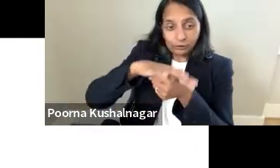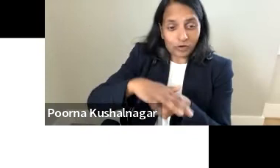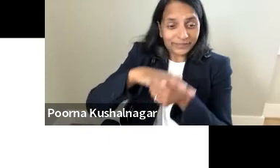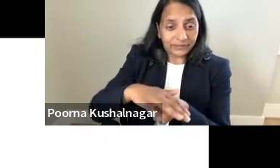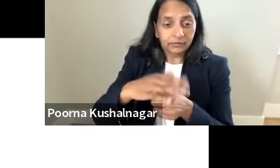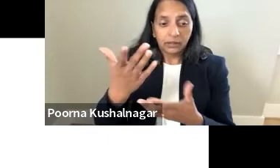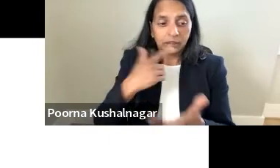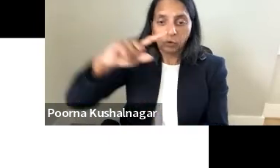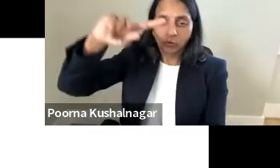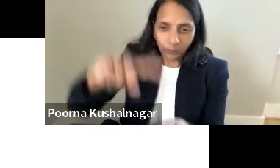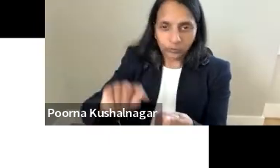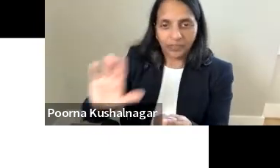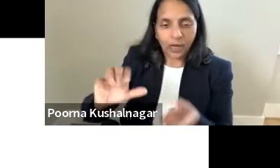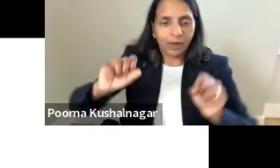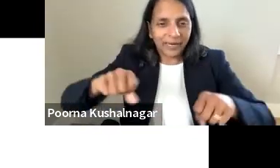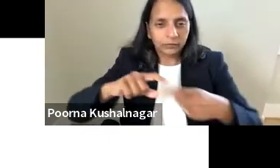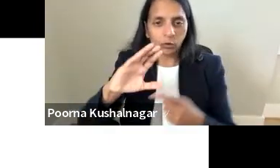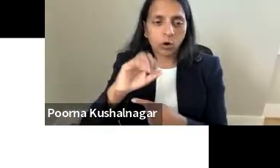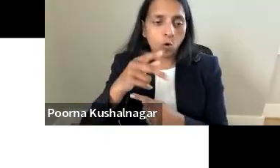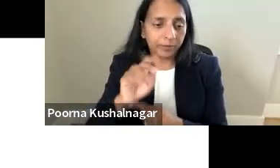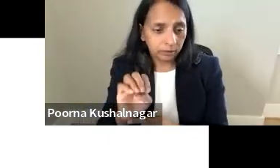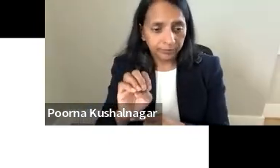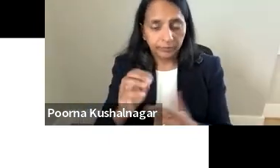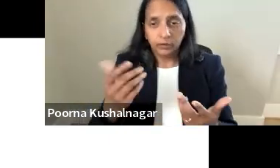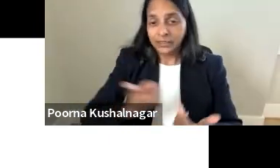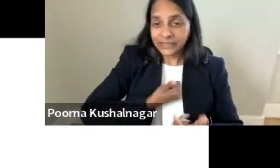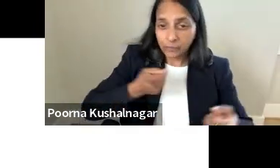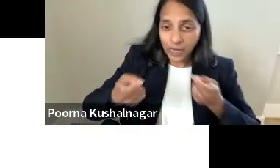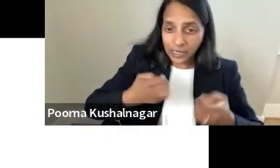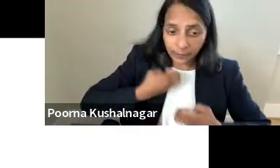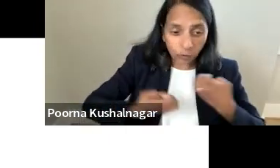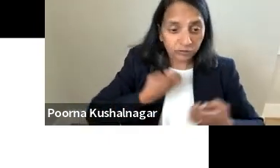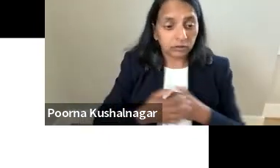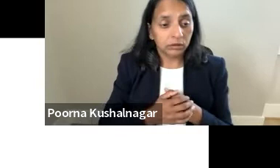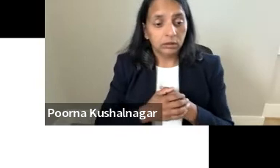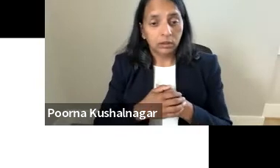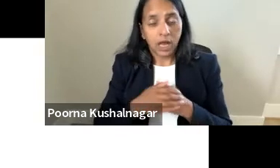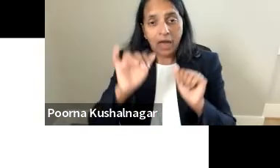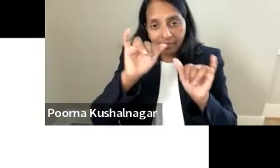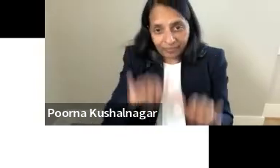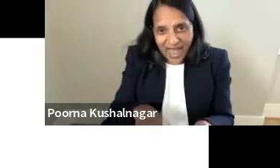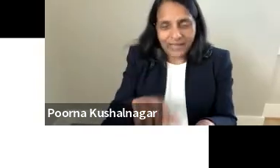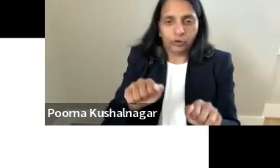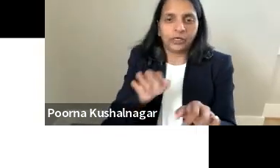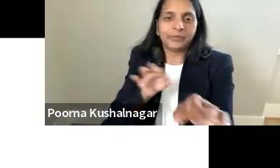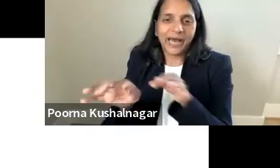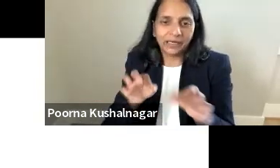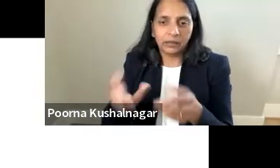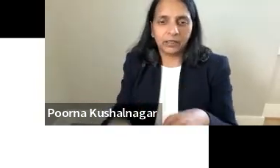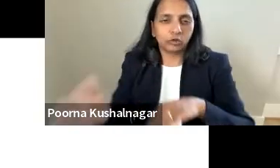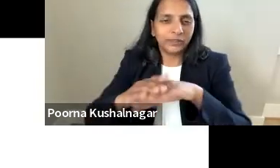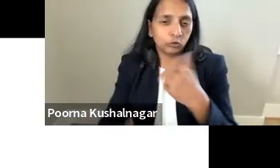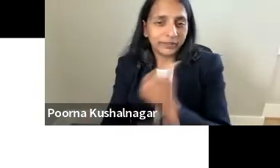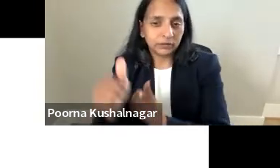impacting or triggering the child's toxic stress response system. That decreases their ability to regulate their emotions,